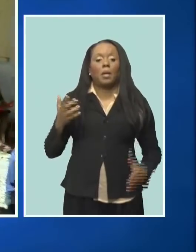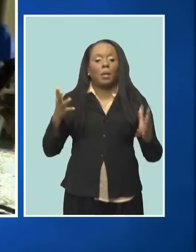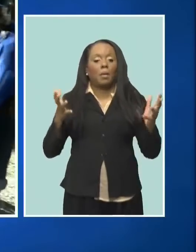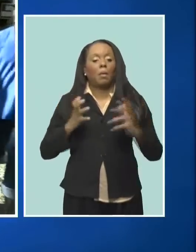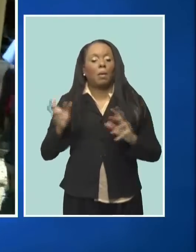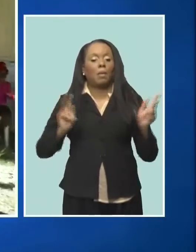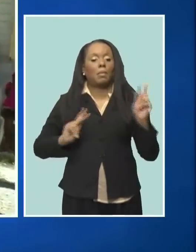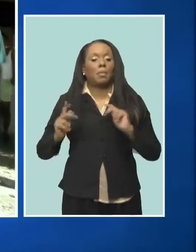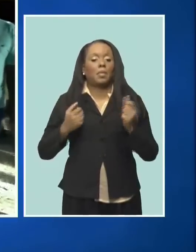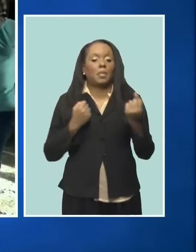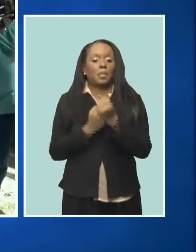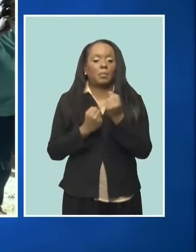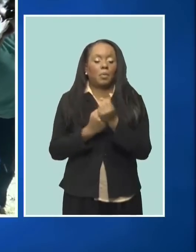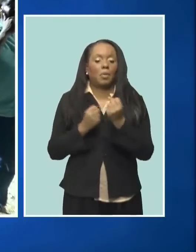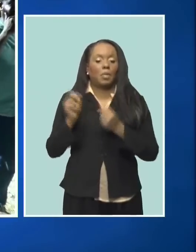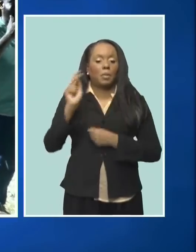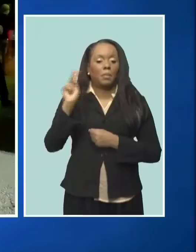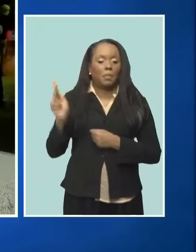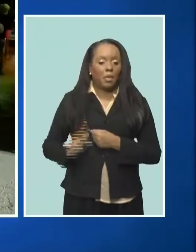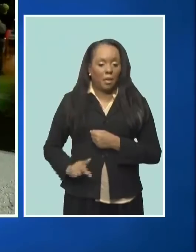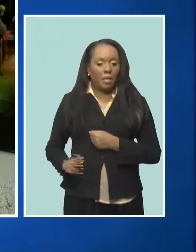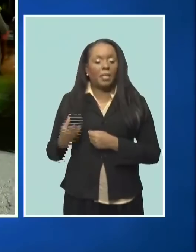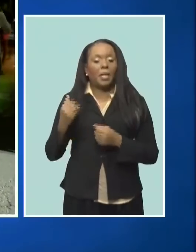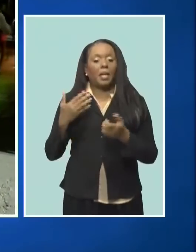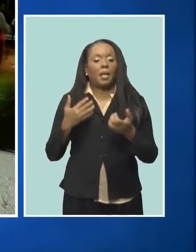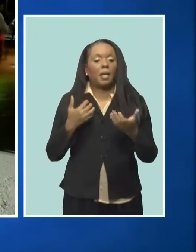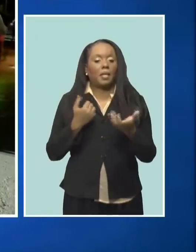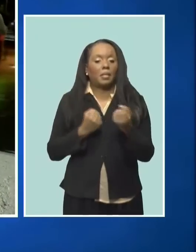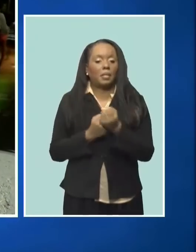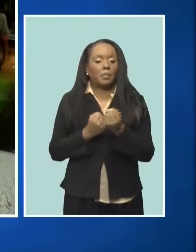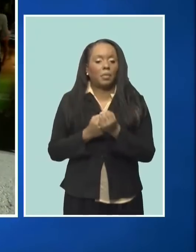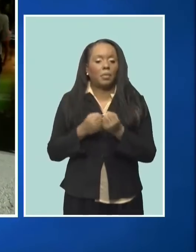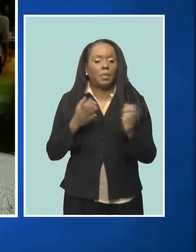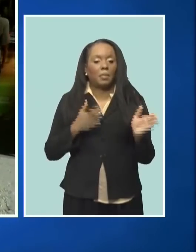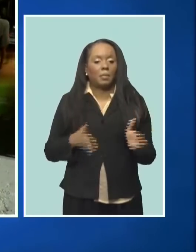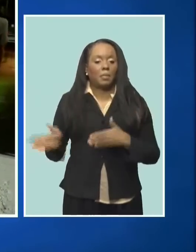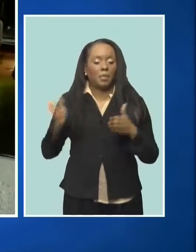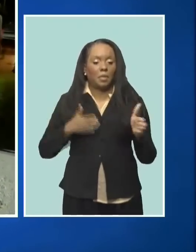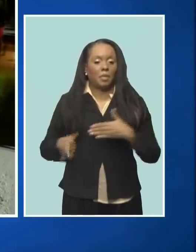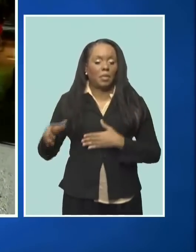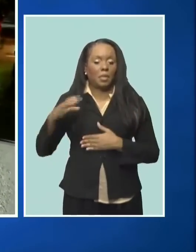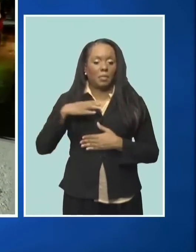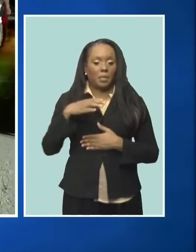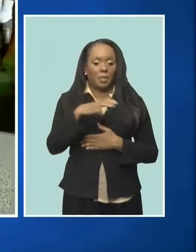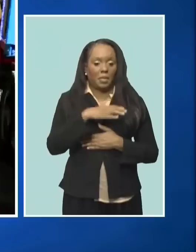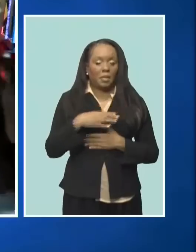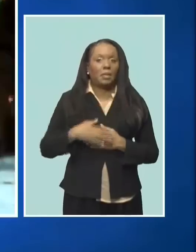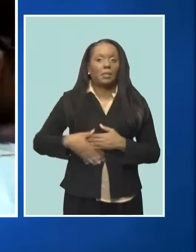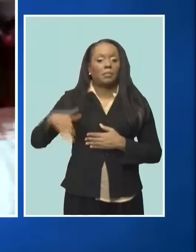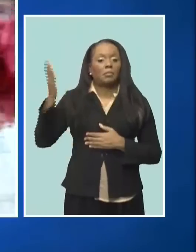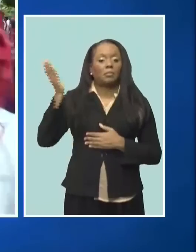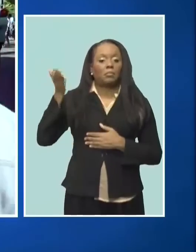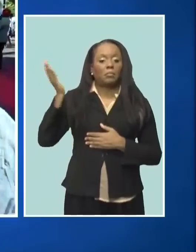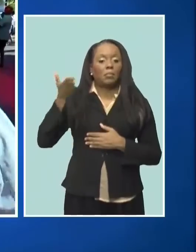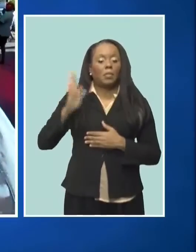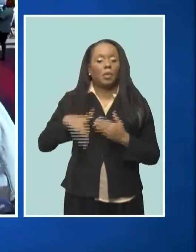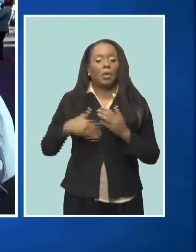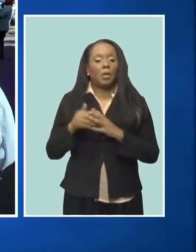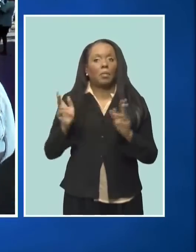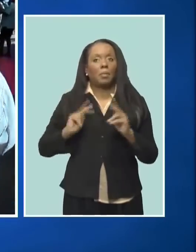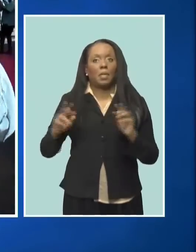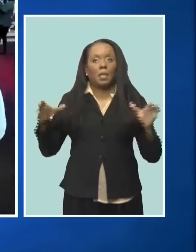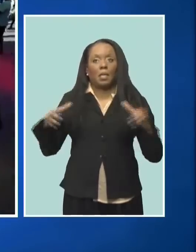the constituents to support the parish's Regathering Organizing Committee. He was addressing constituents gathered at Crab